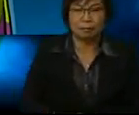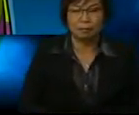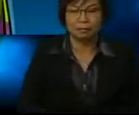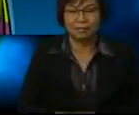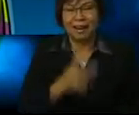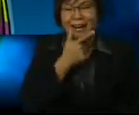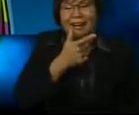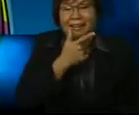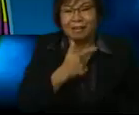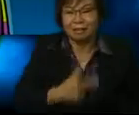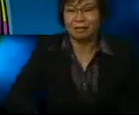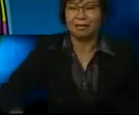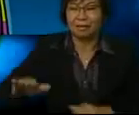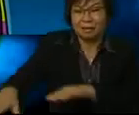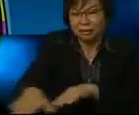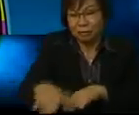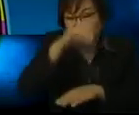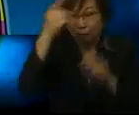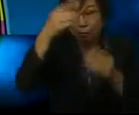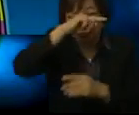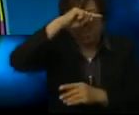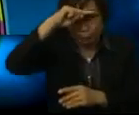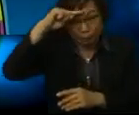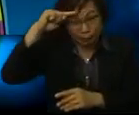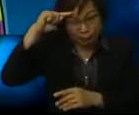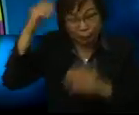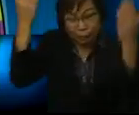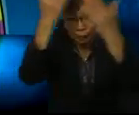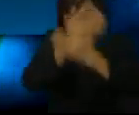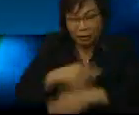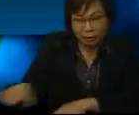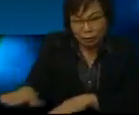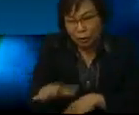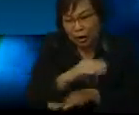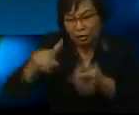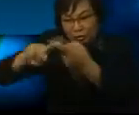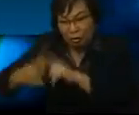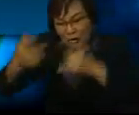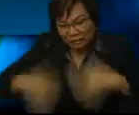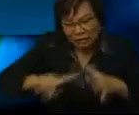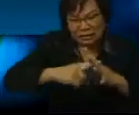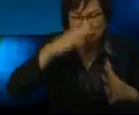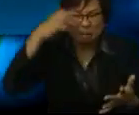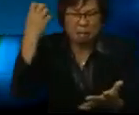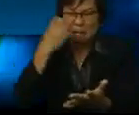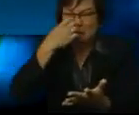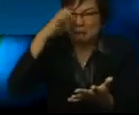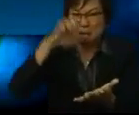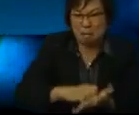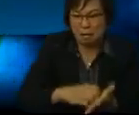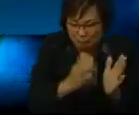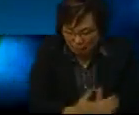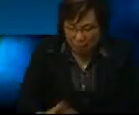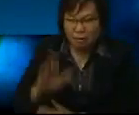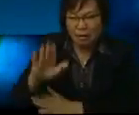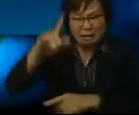Black Shadow and his minions had already started his evil schemes. Super Kodok knew that he alone